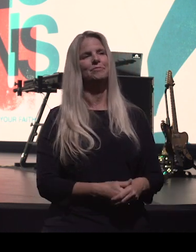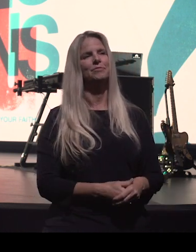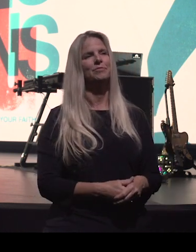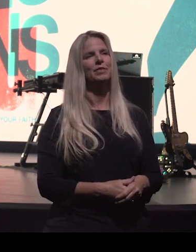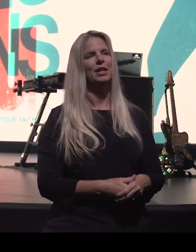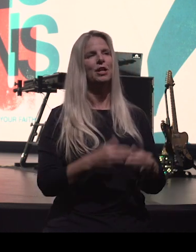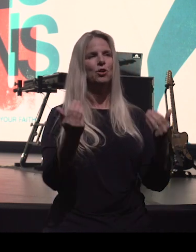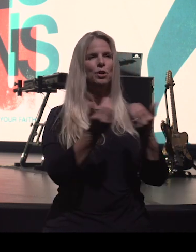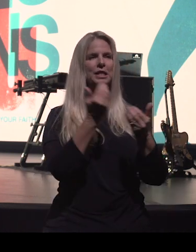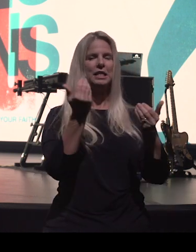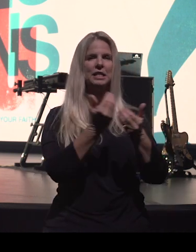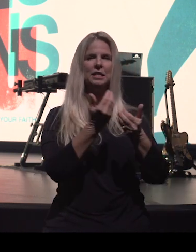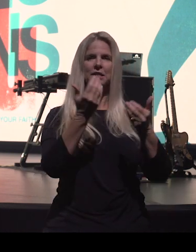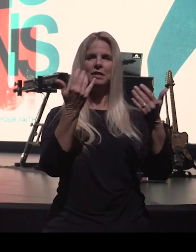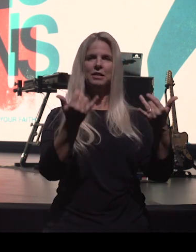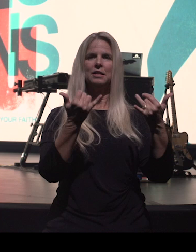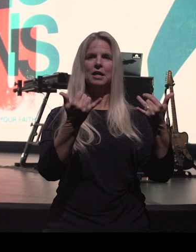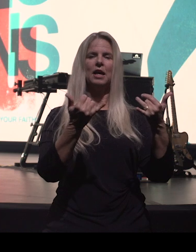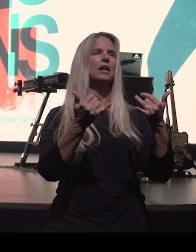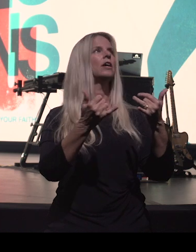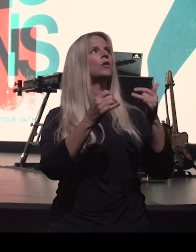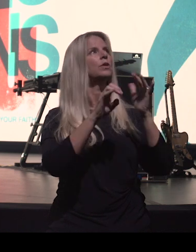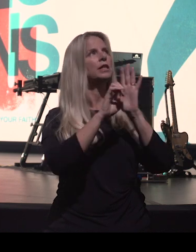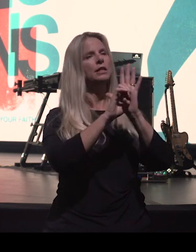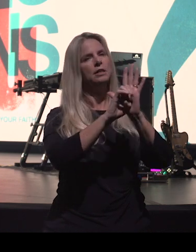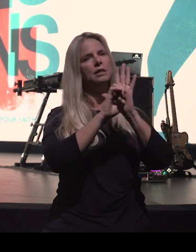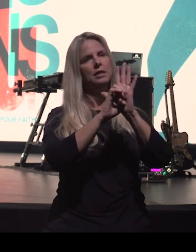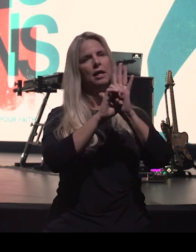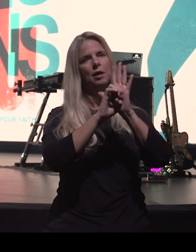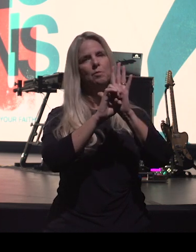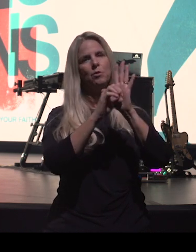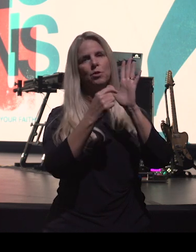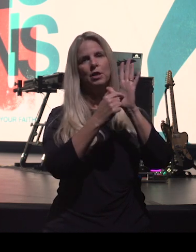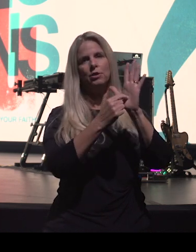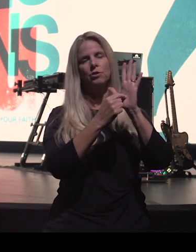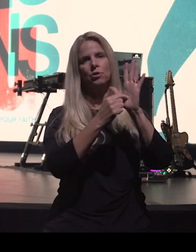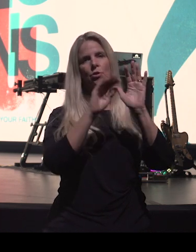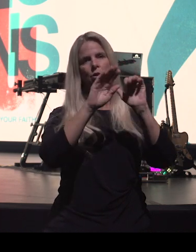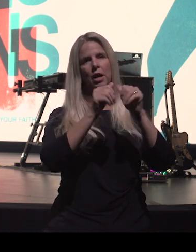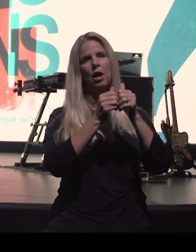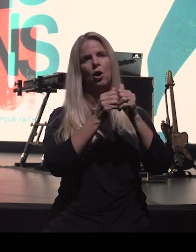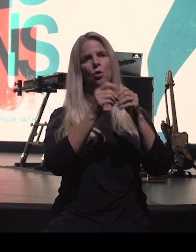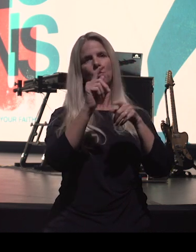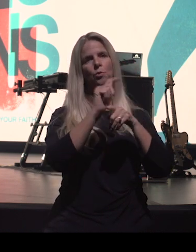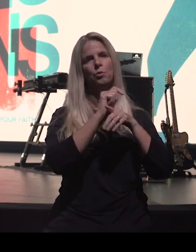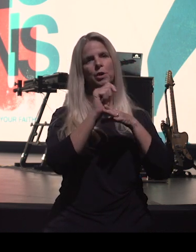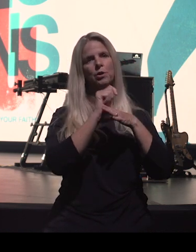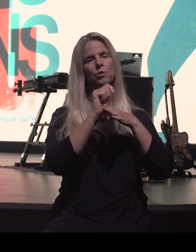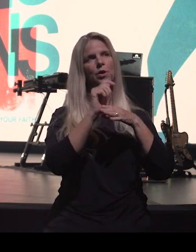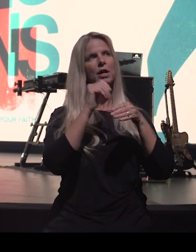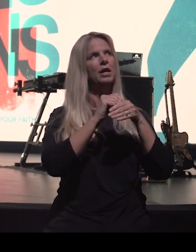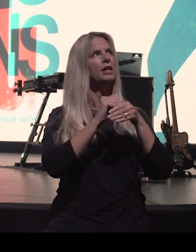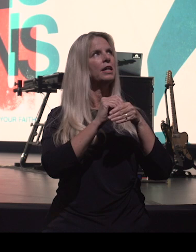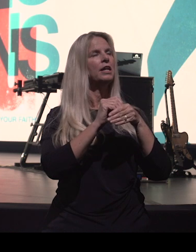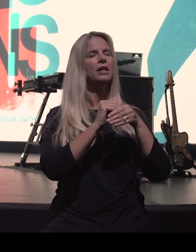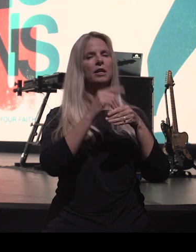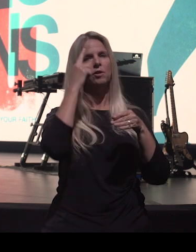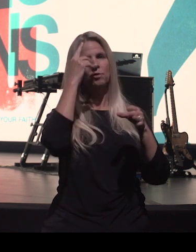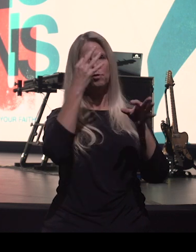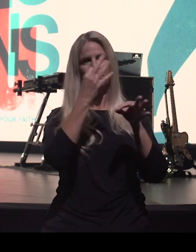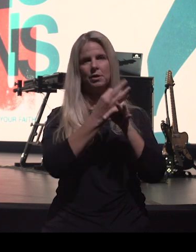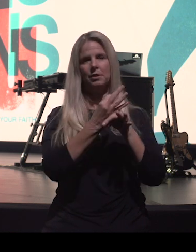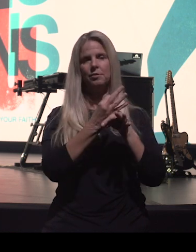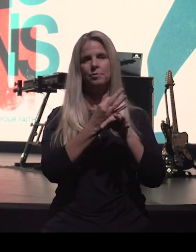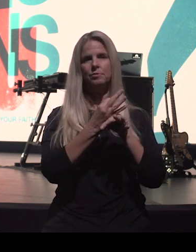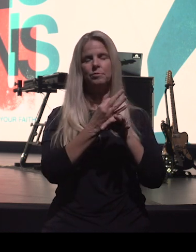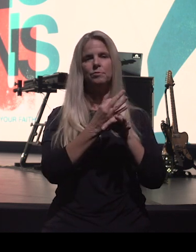us today. I'm going to give you a graphic that just shows you how we train in our faith. Watch this. We train